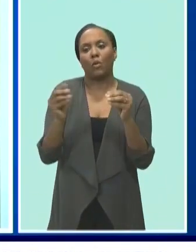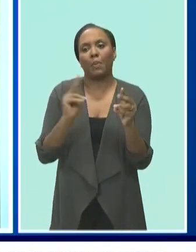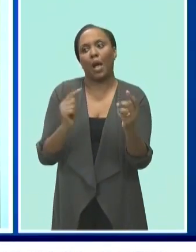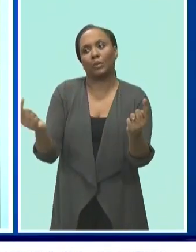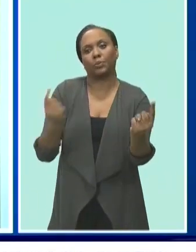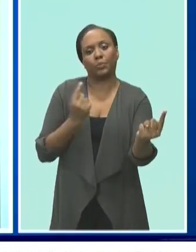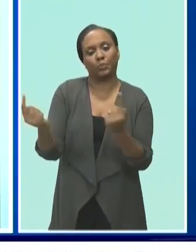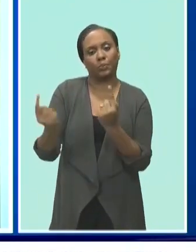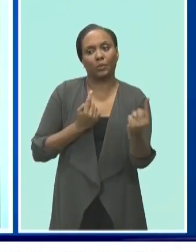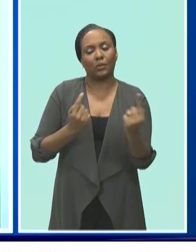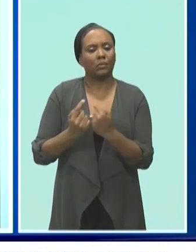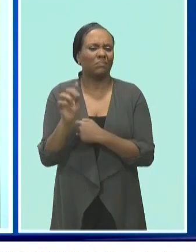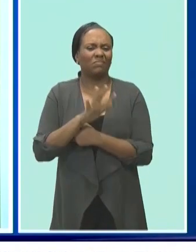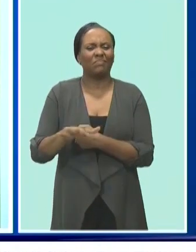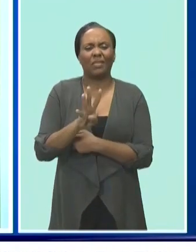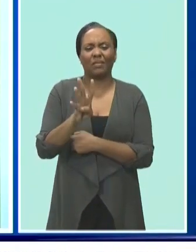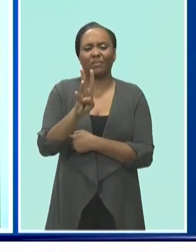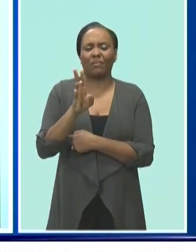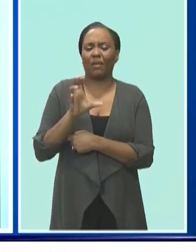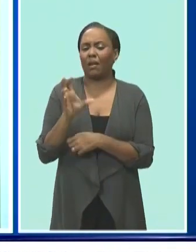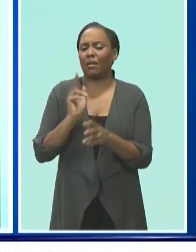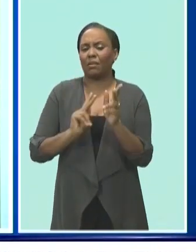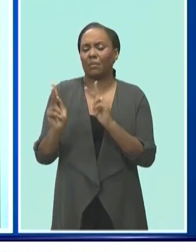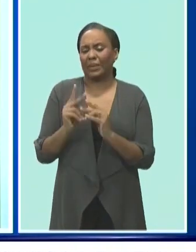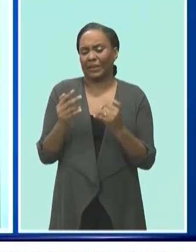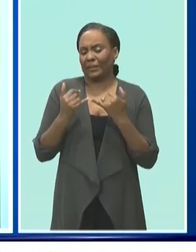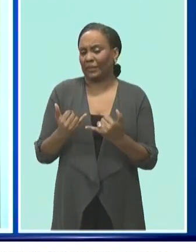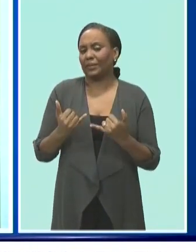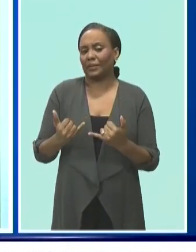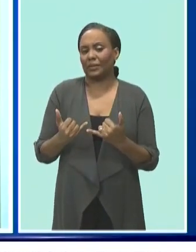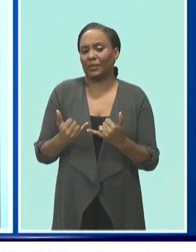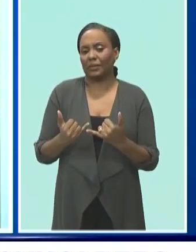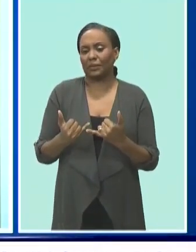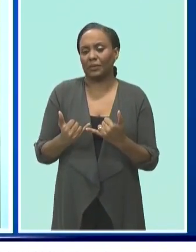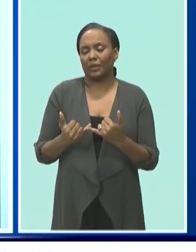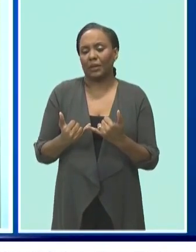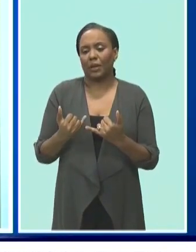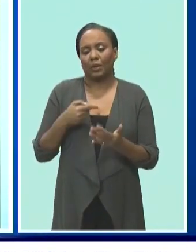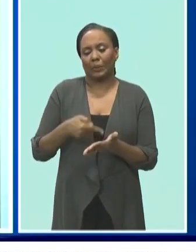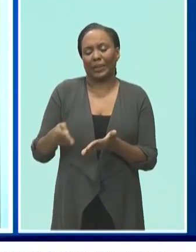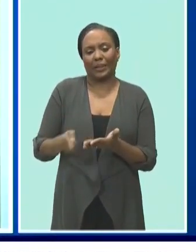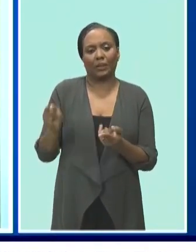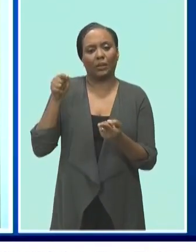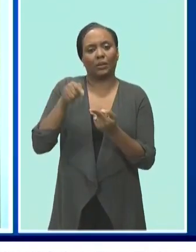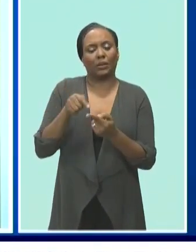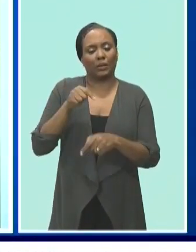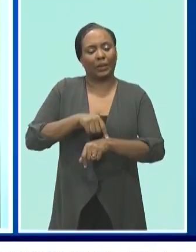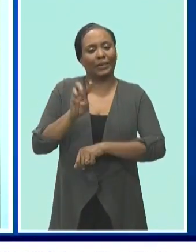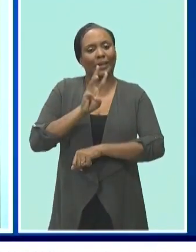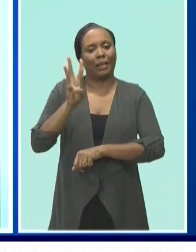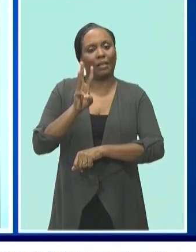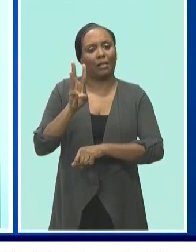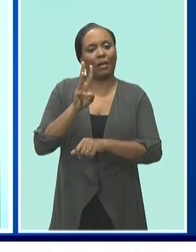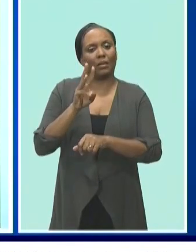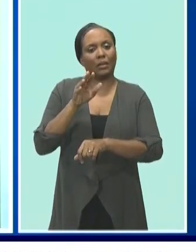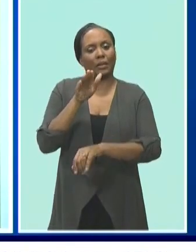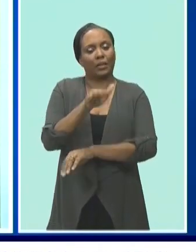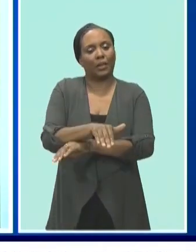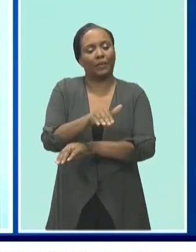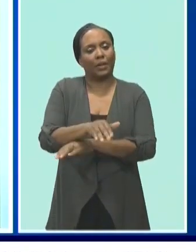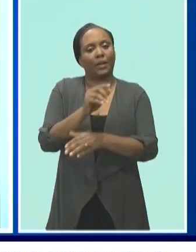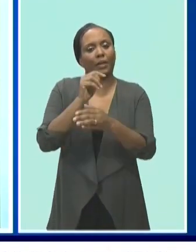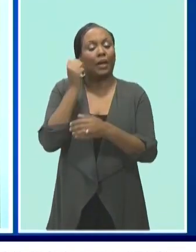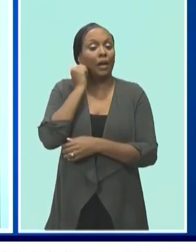We should get through about 400 by today. We're going until 6 o'clock every day, and we also are open on Saturdays